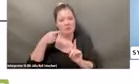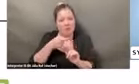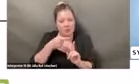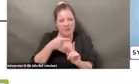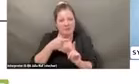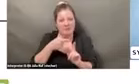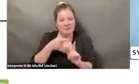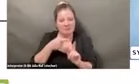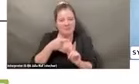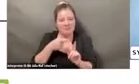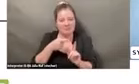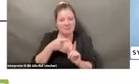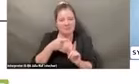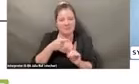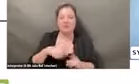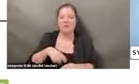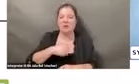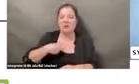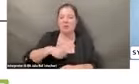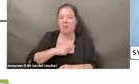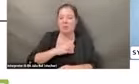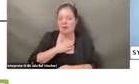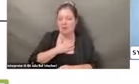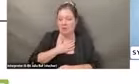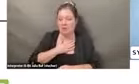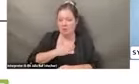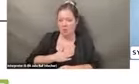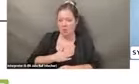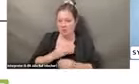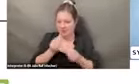on how the project